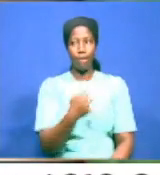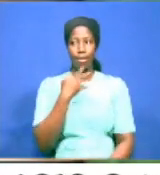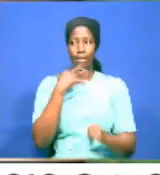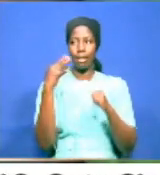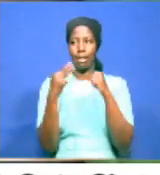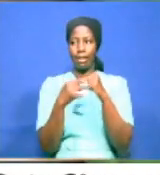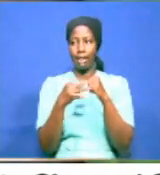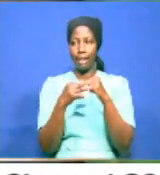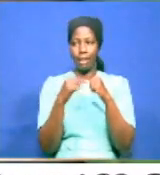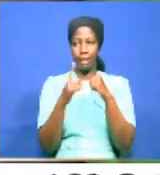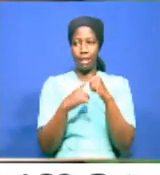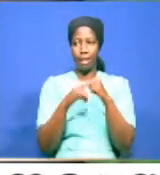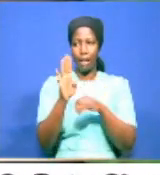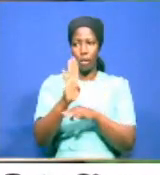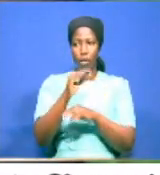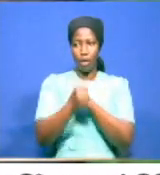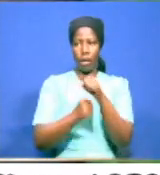1,806 billion in